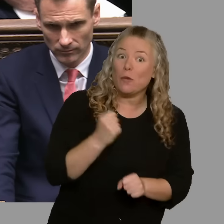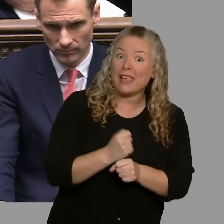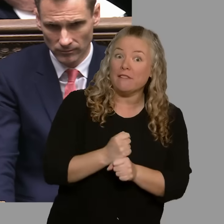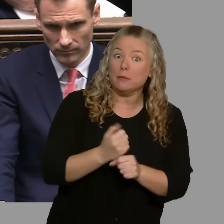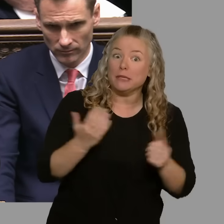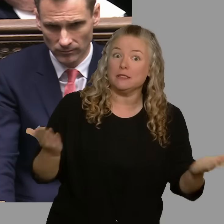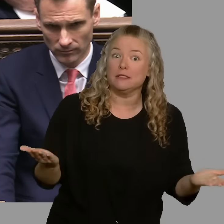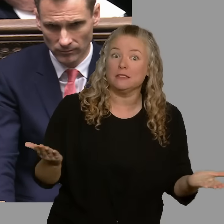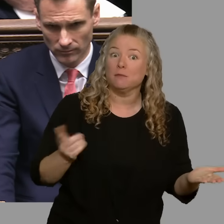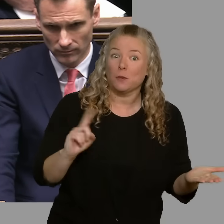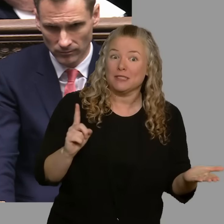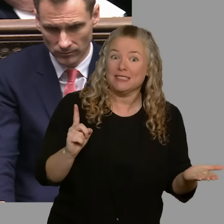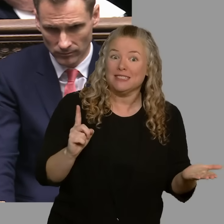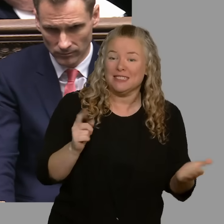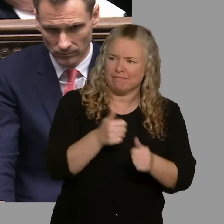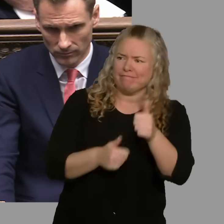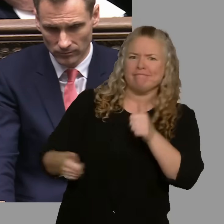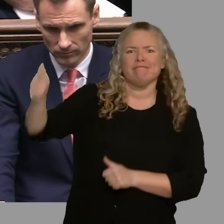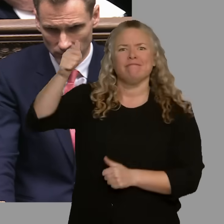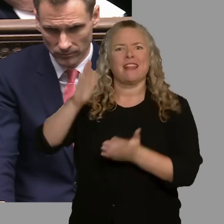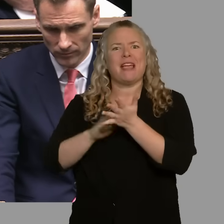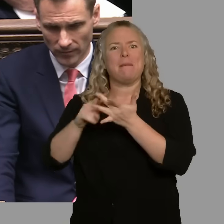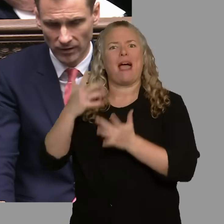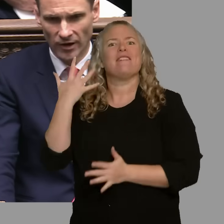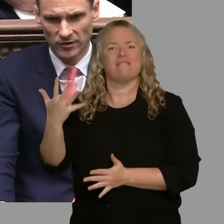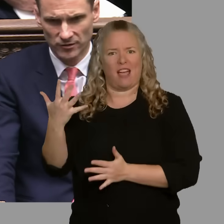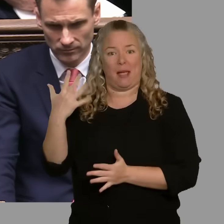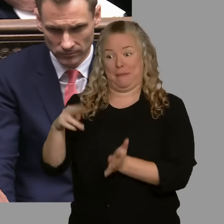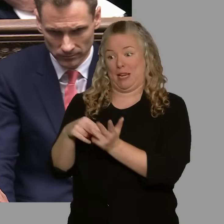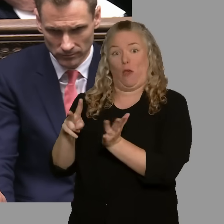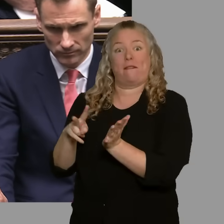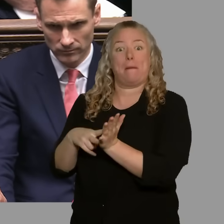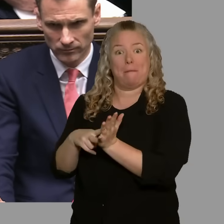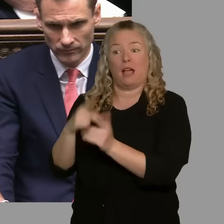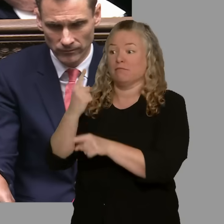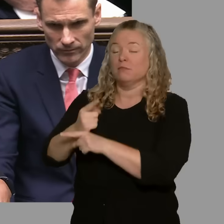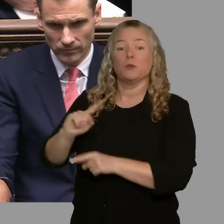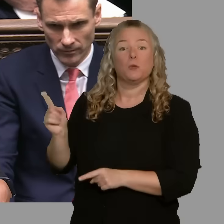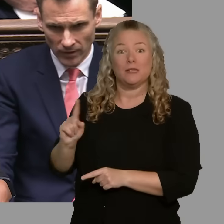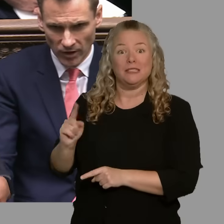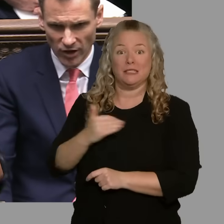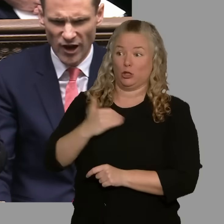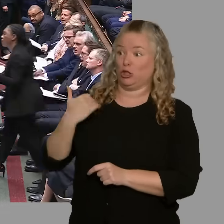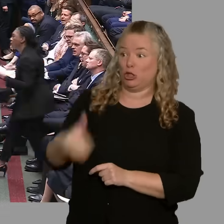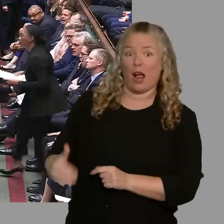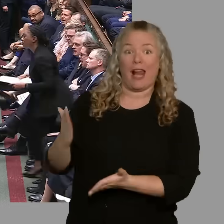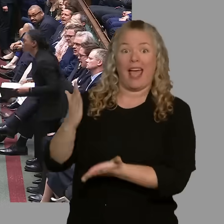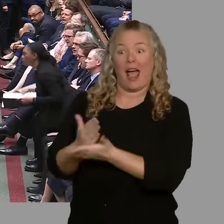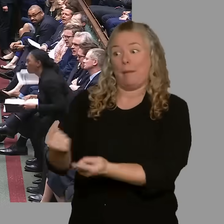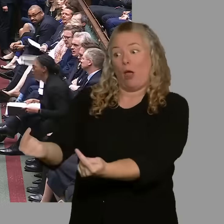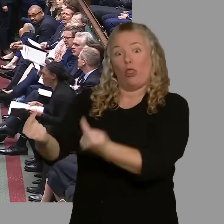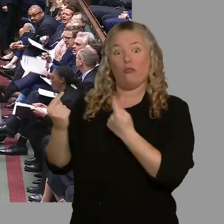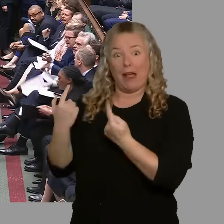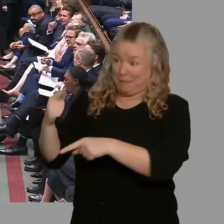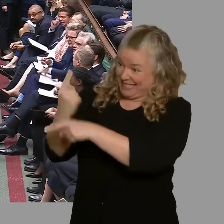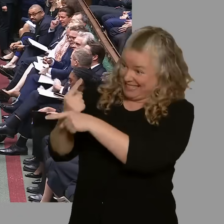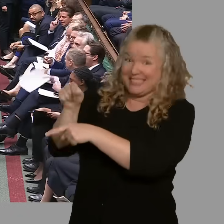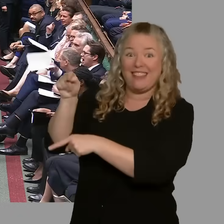is it possible that the government failed to provide the evidence that the CPS needed to prosecute?